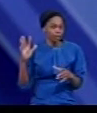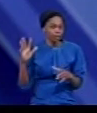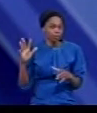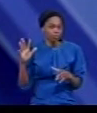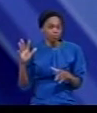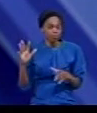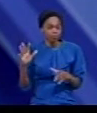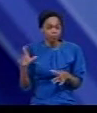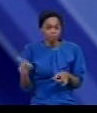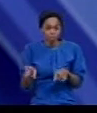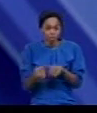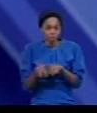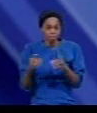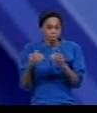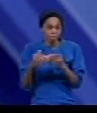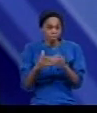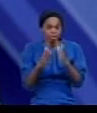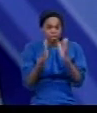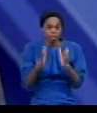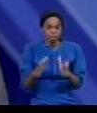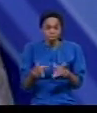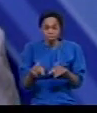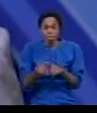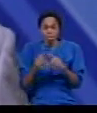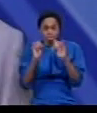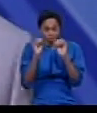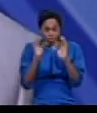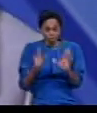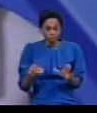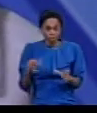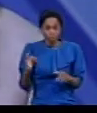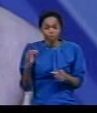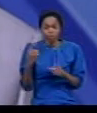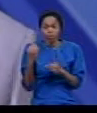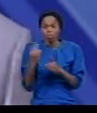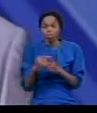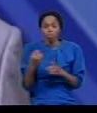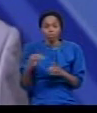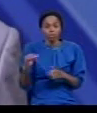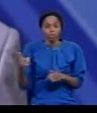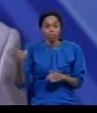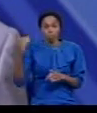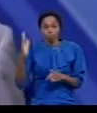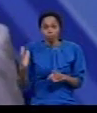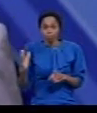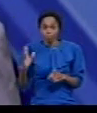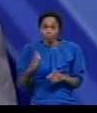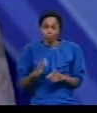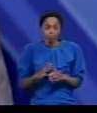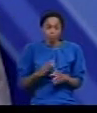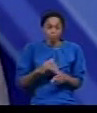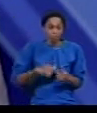As leaders, as teachers of the word of God, house fellowship leader,